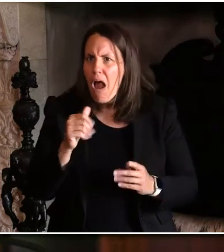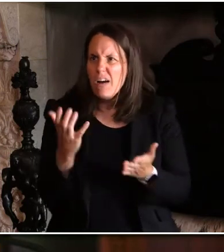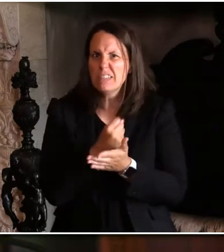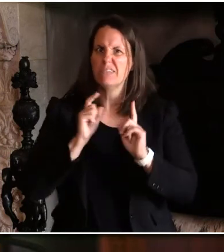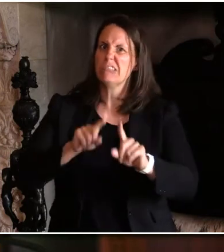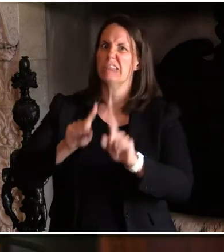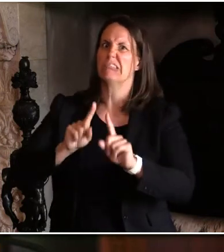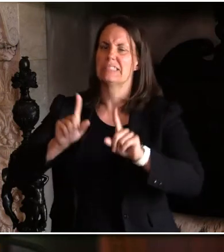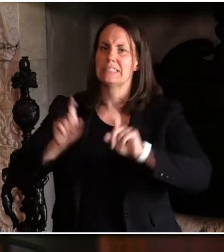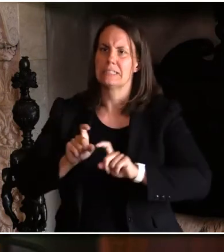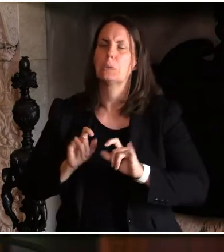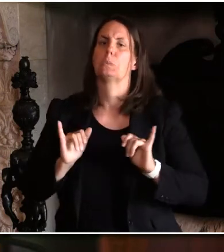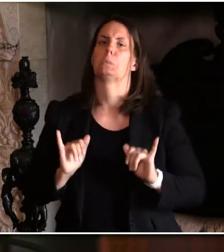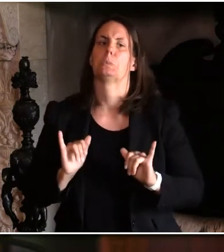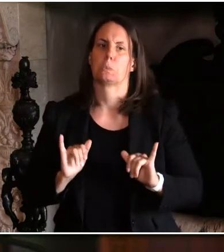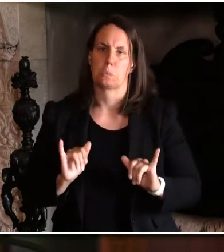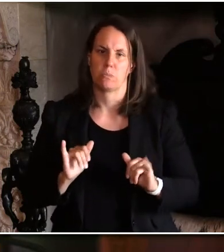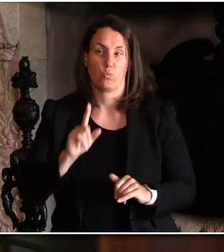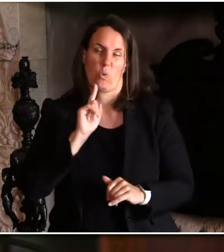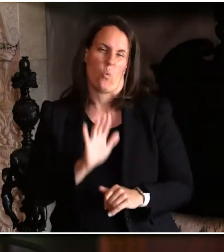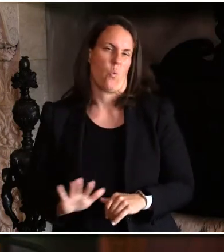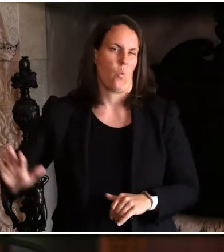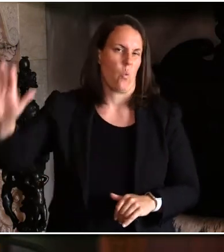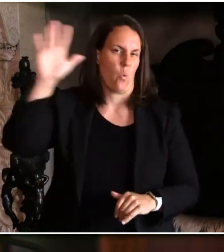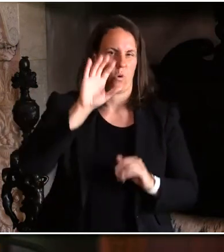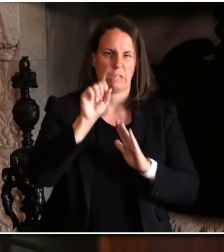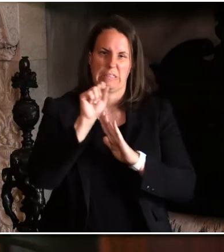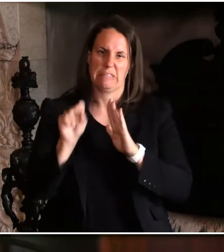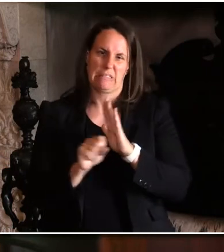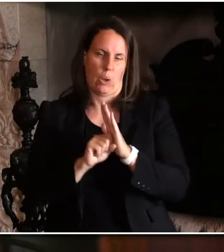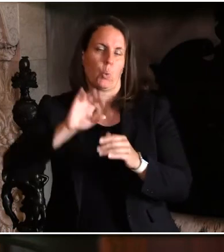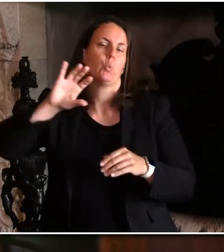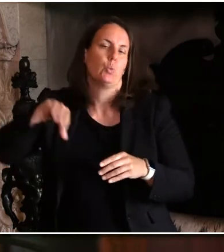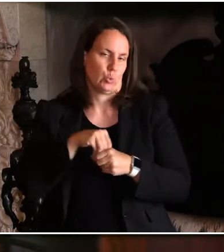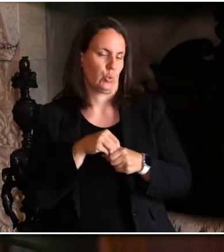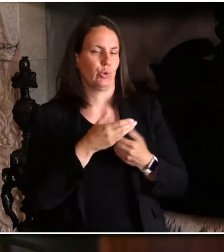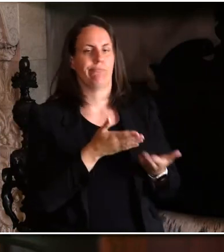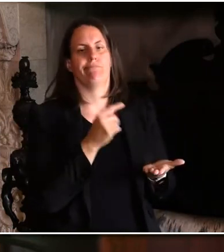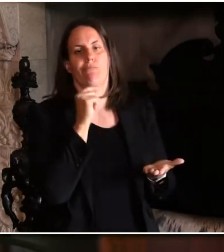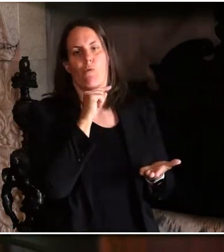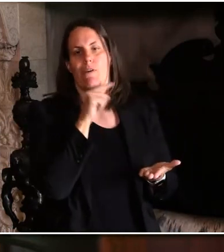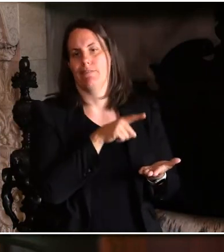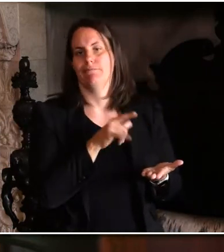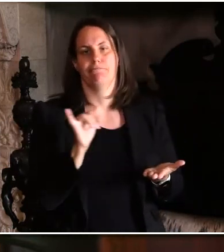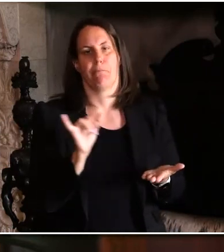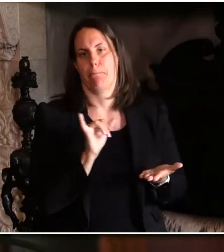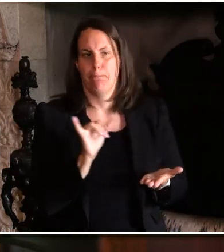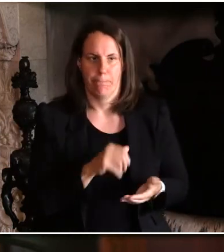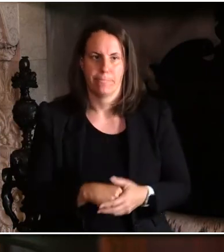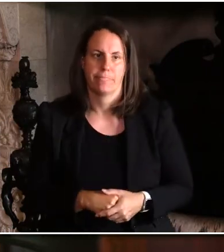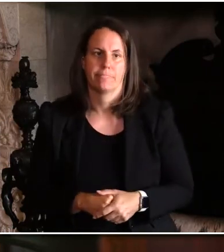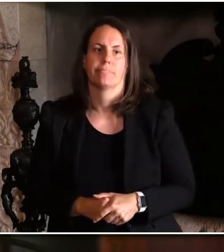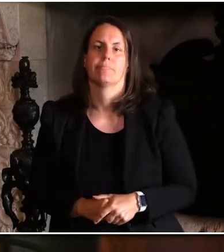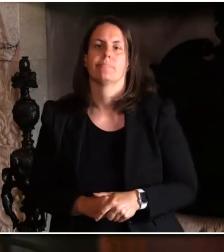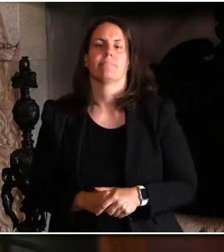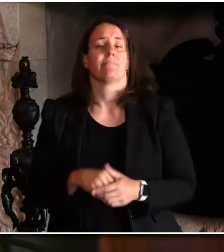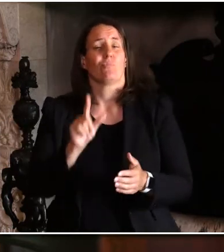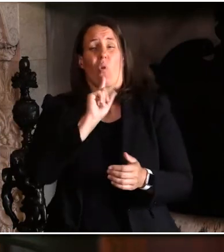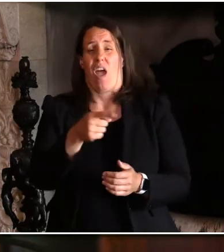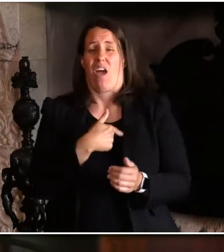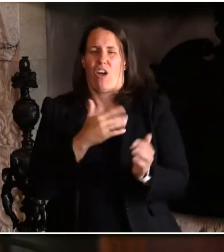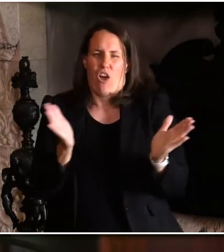state, including in Milwaukee. I think we very much encourage anyone who has symptoms to get